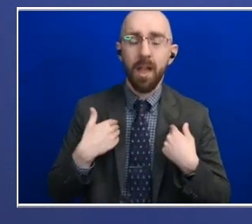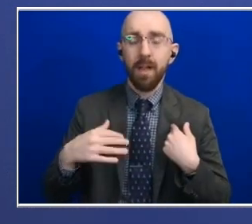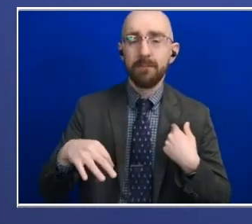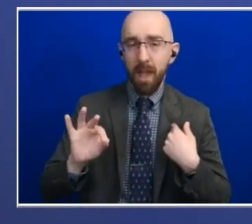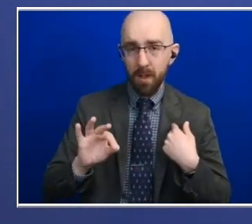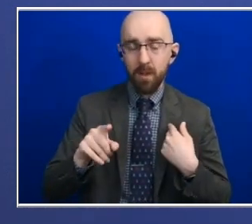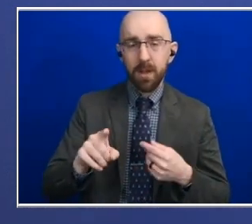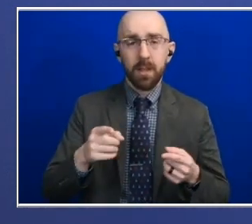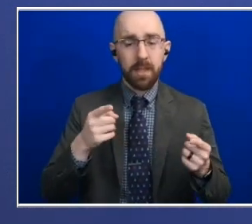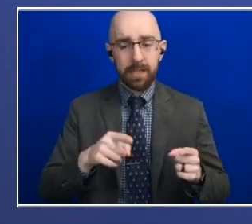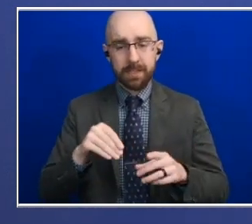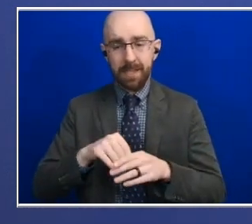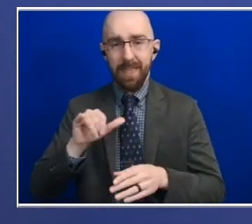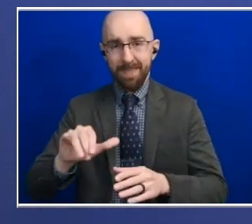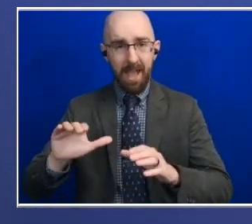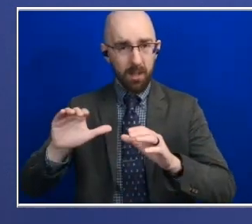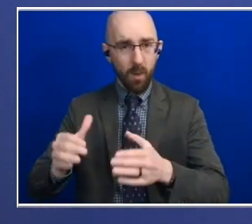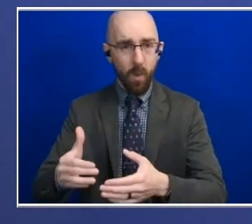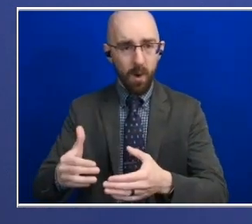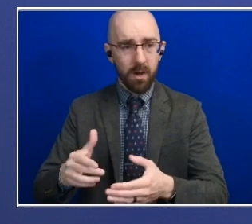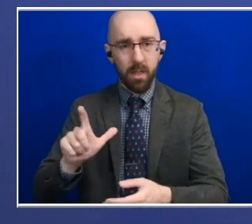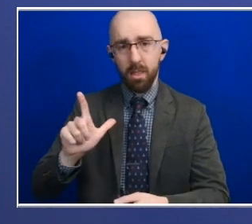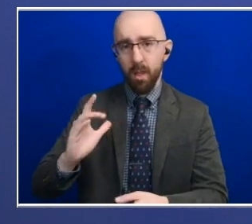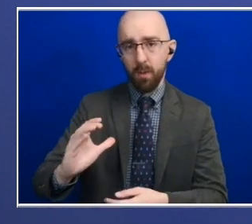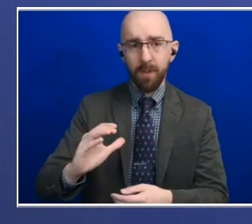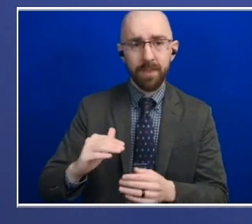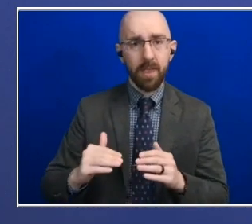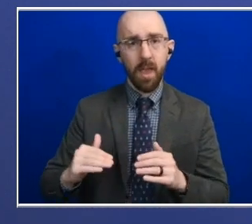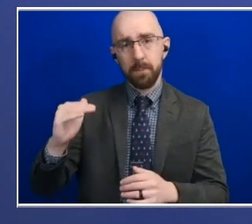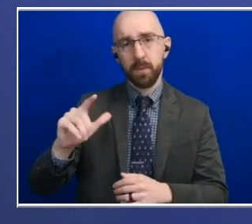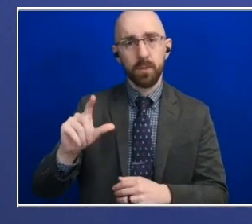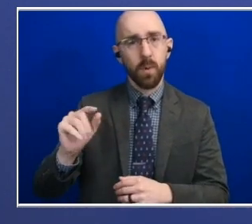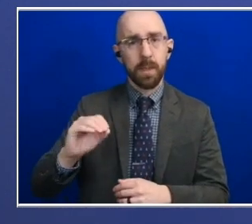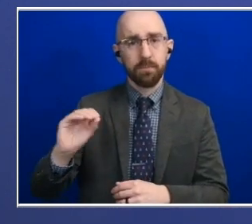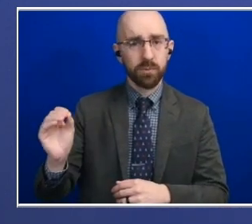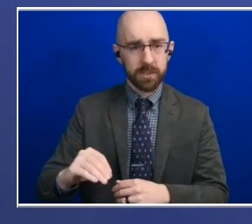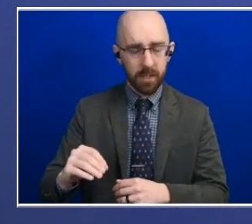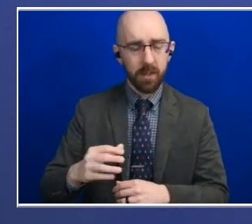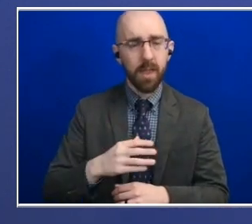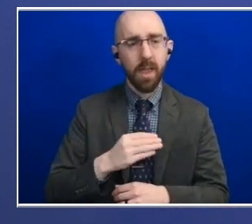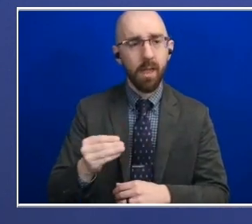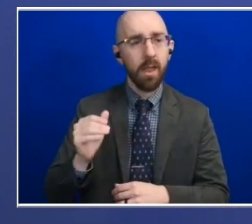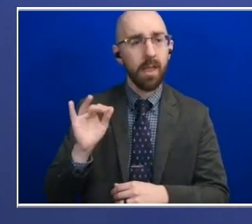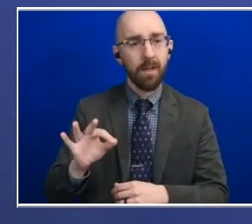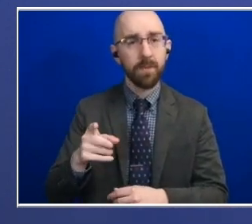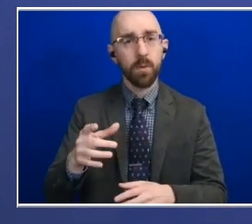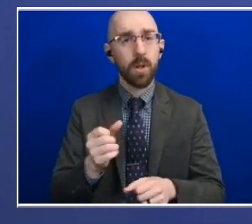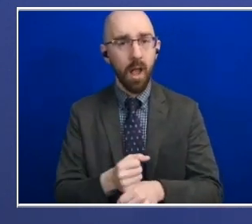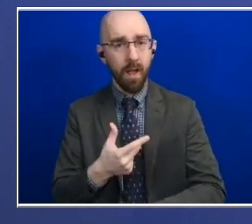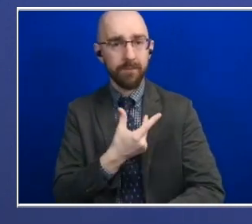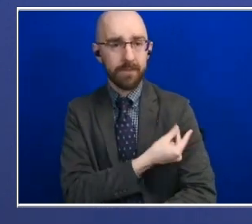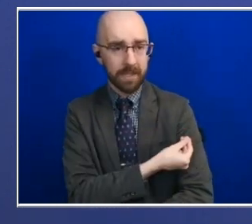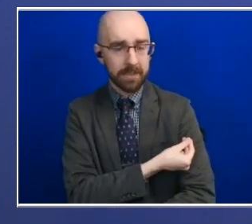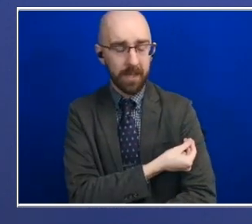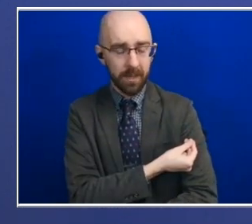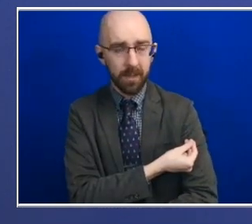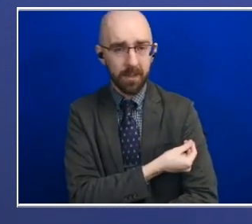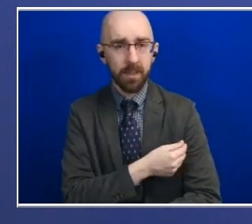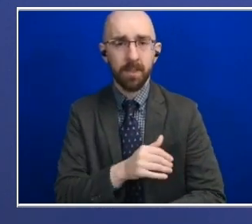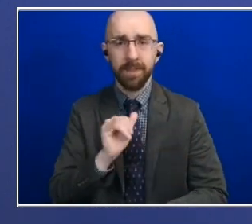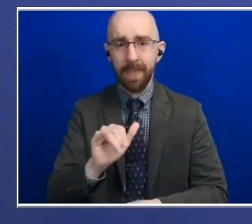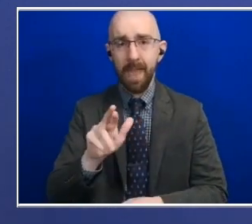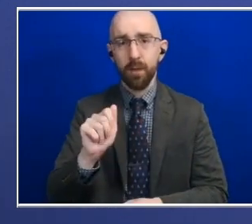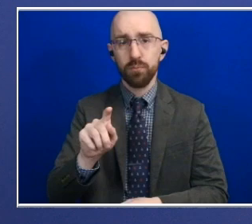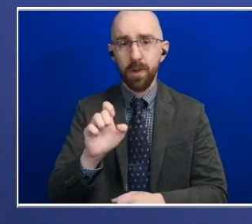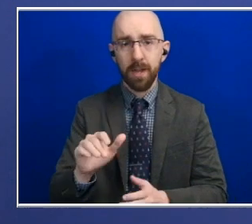cohort of long COVID was up to 20%. And if you got vaccinated, that rate dropped